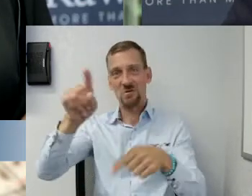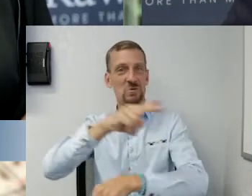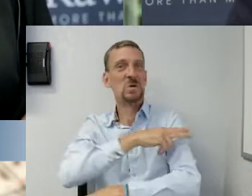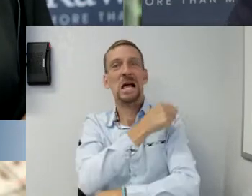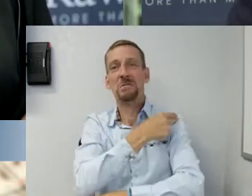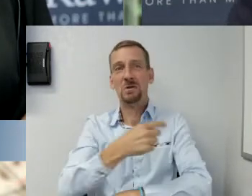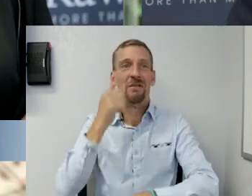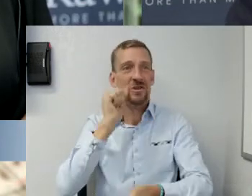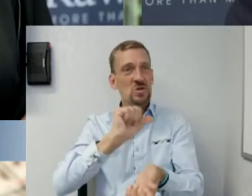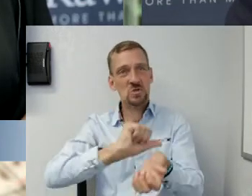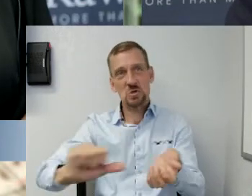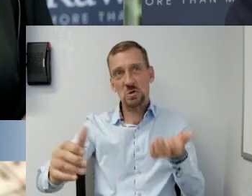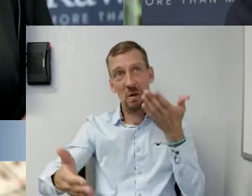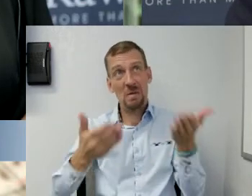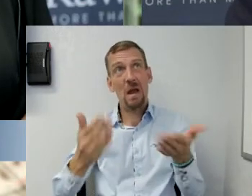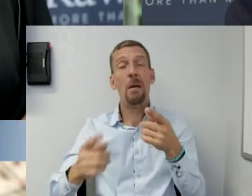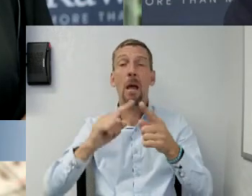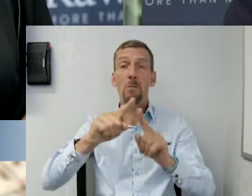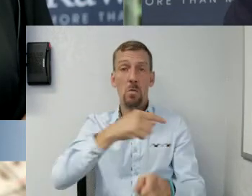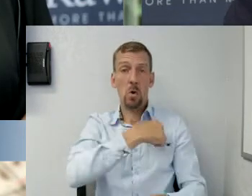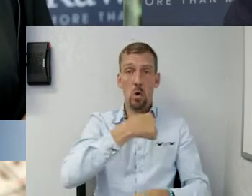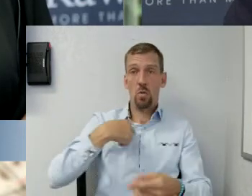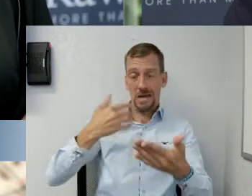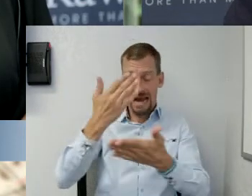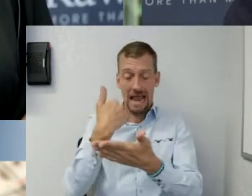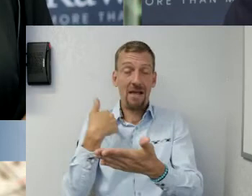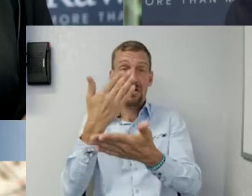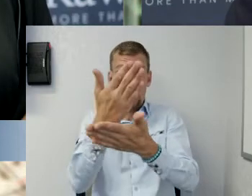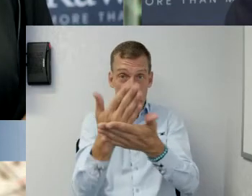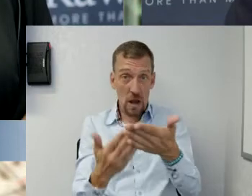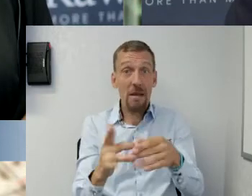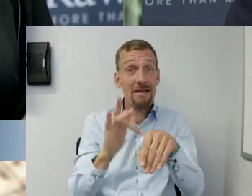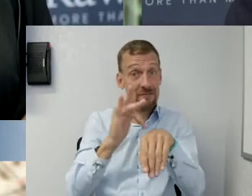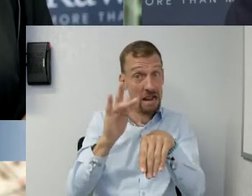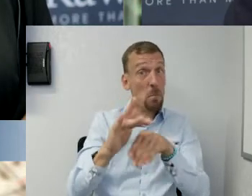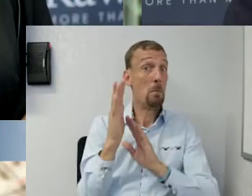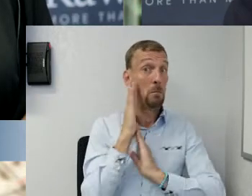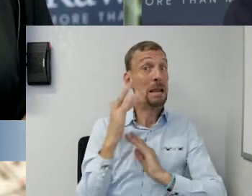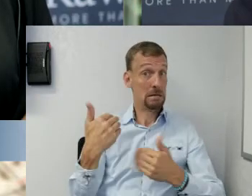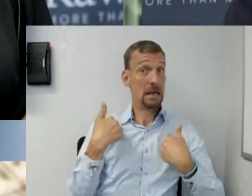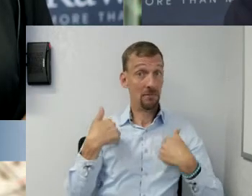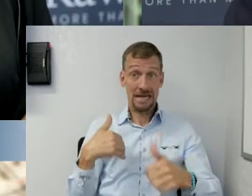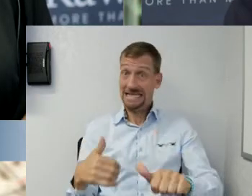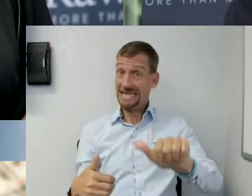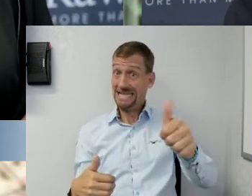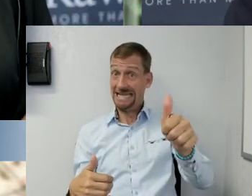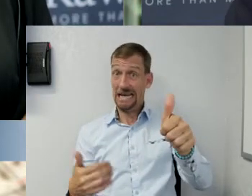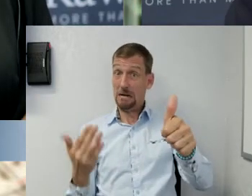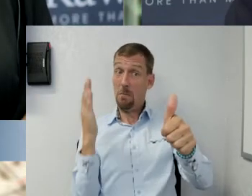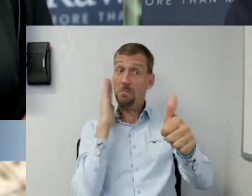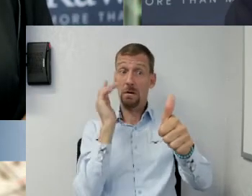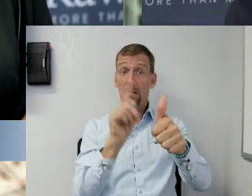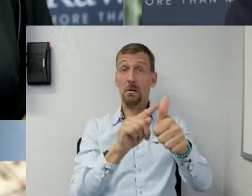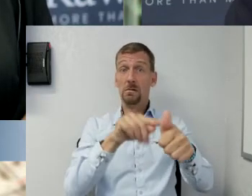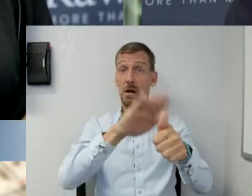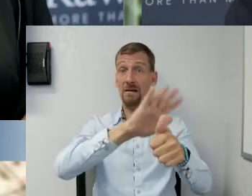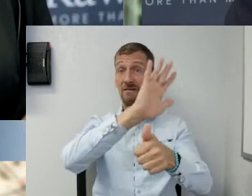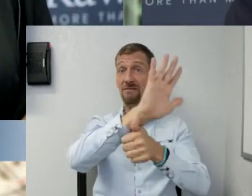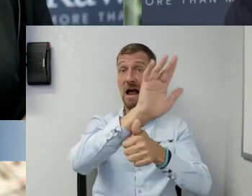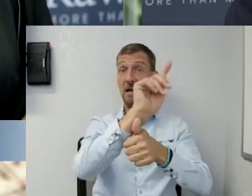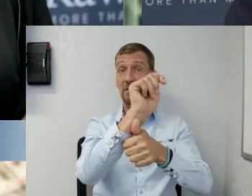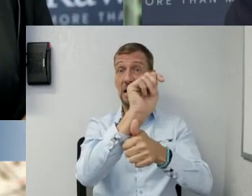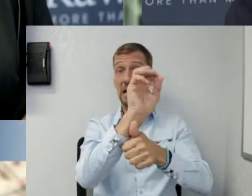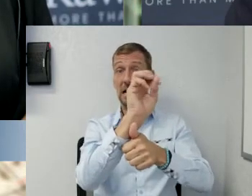So, but we do have some capacity. We have 10 beds that are open on 5 Tower,